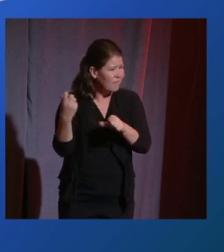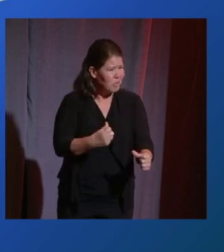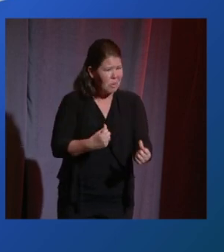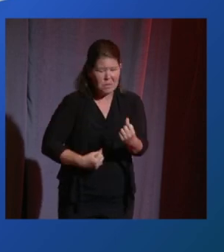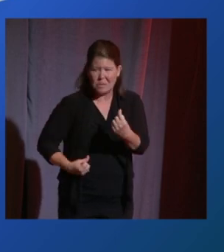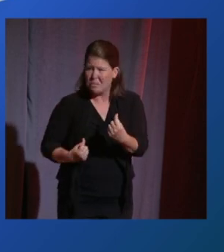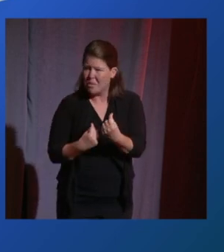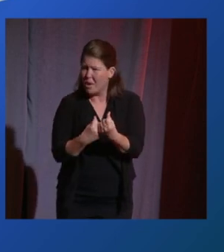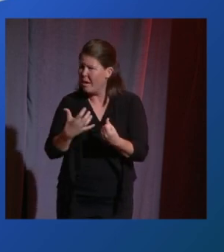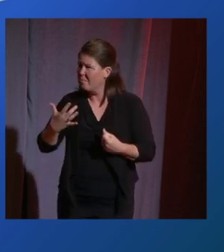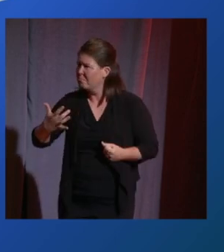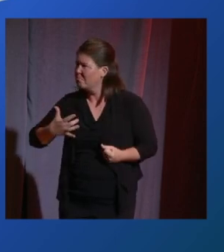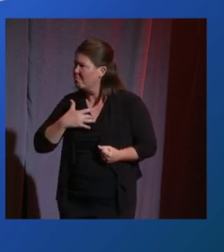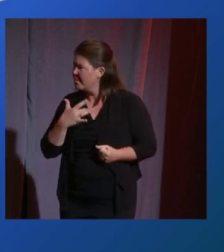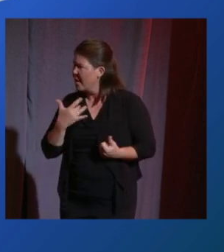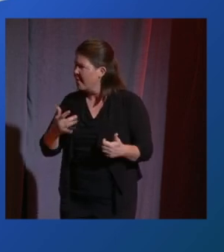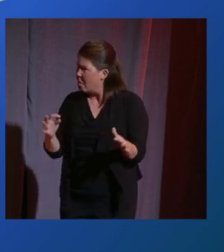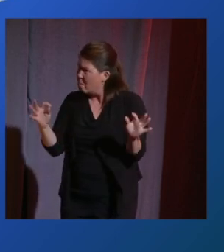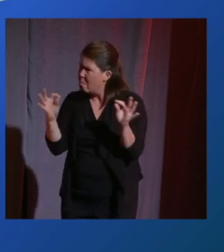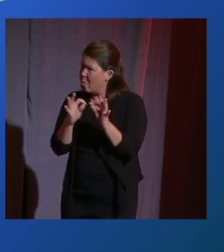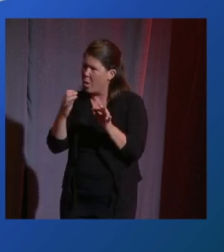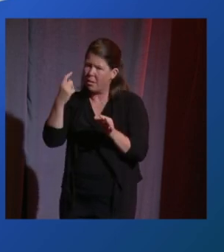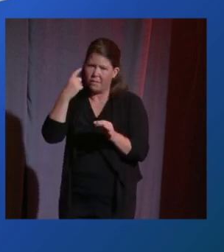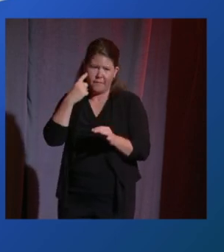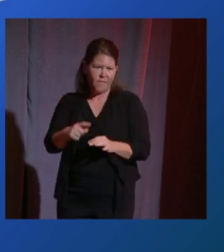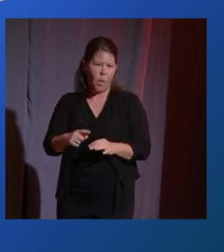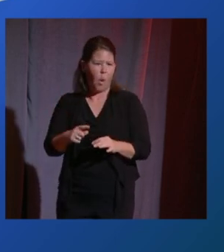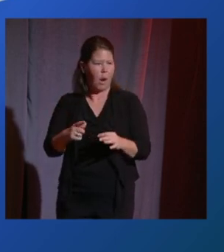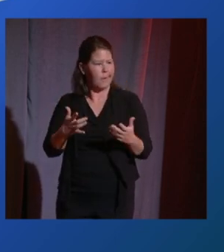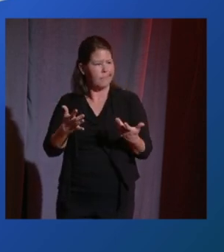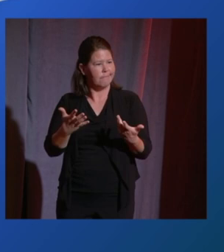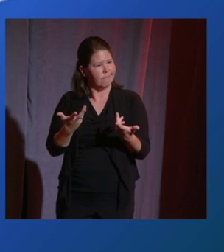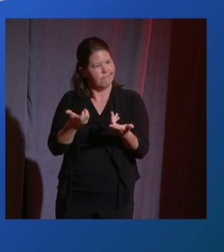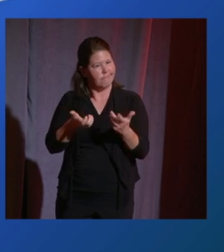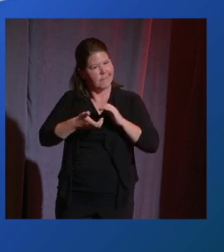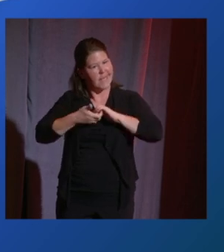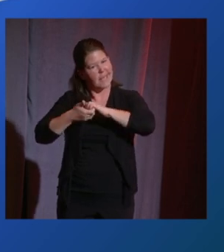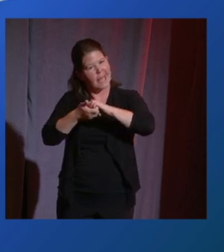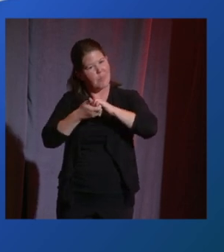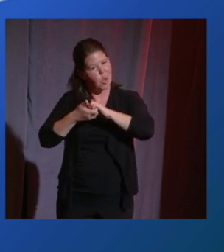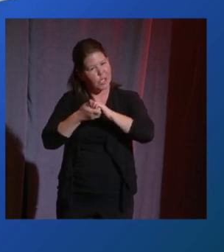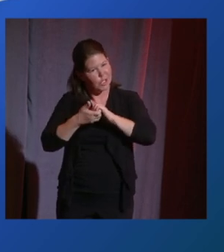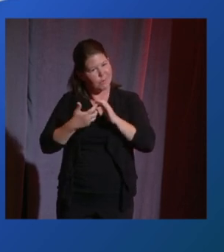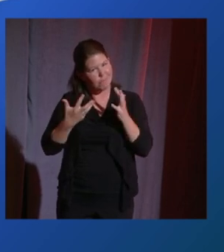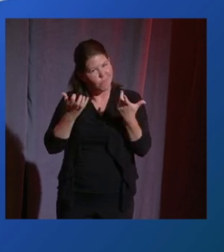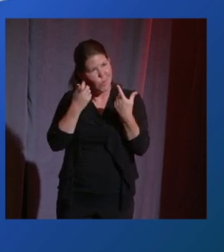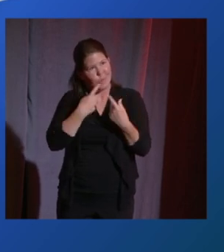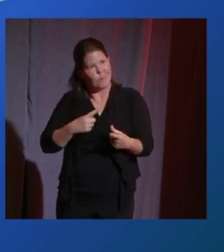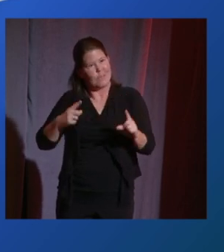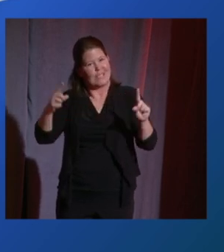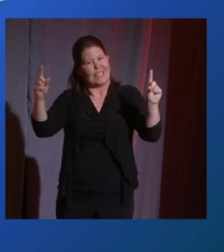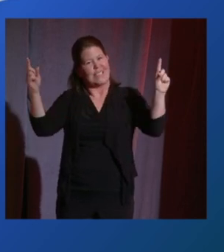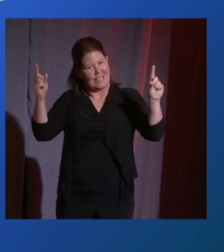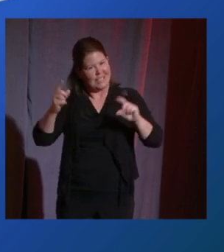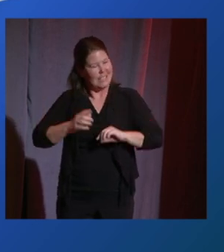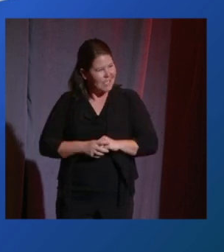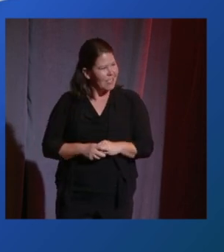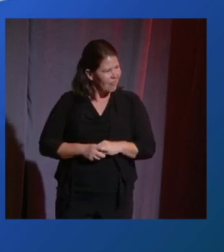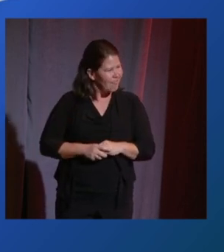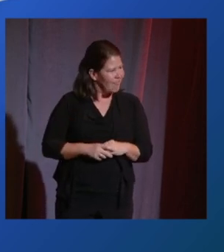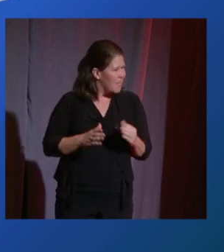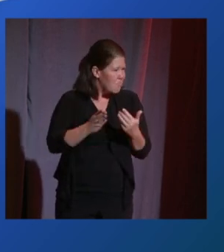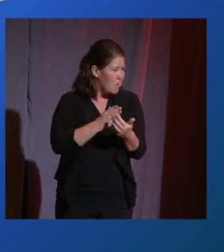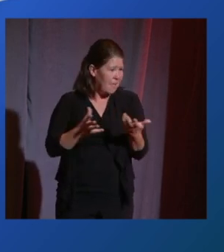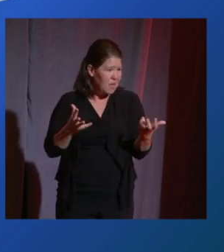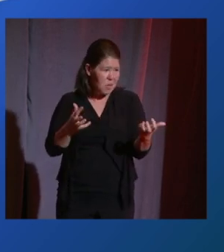important in order to have ambition to go into your lab and want to succeed in whatever you're trying to accomplish